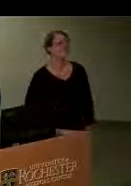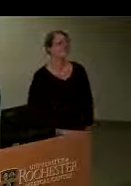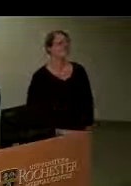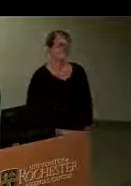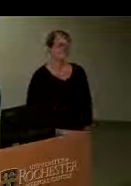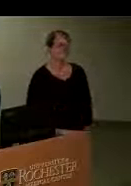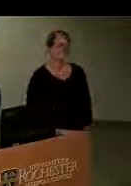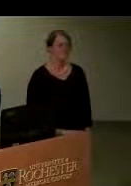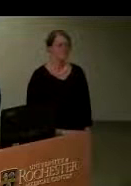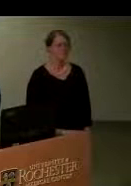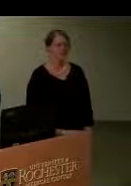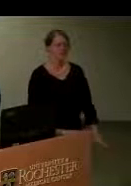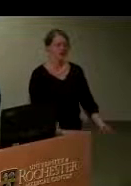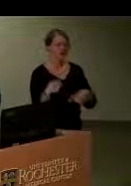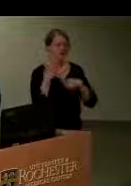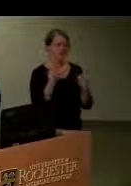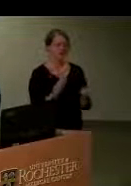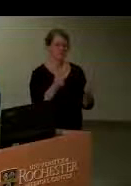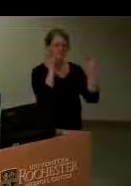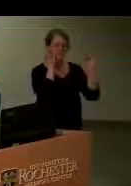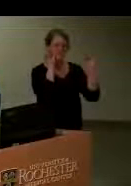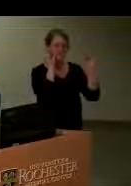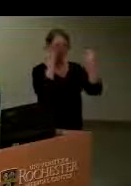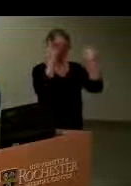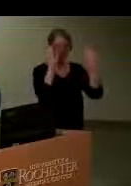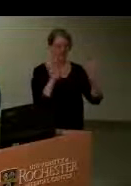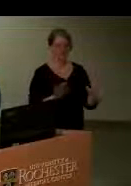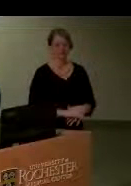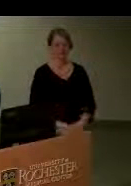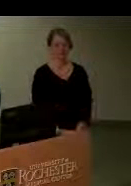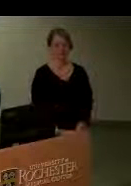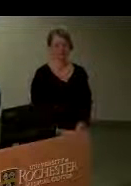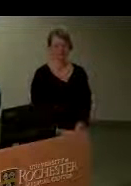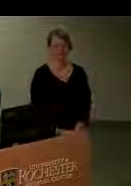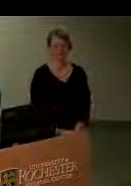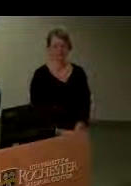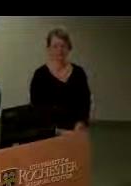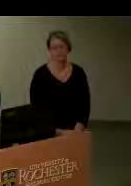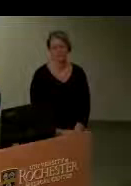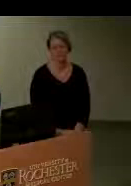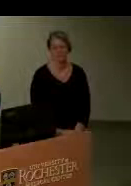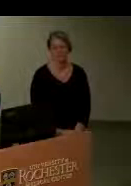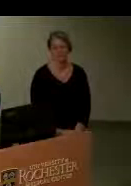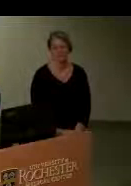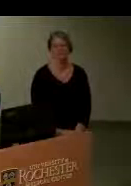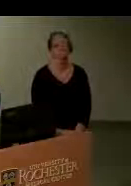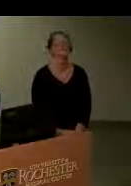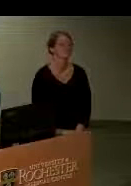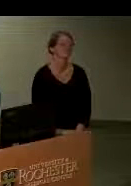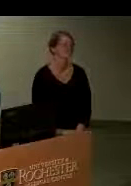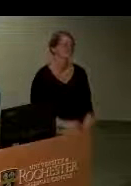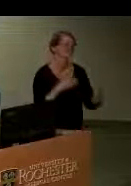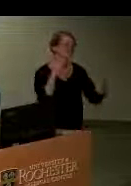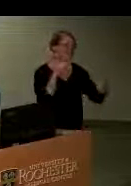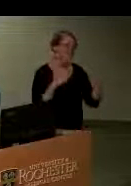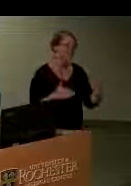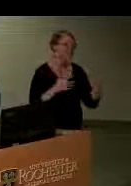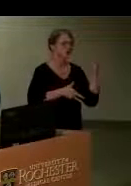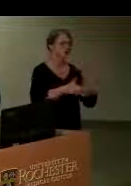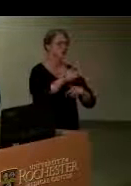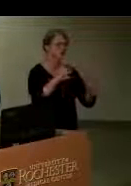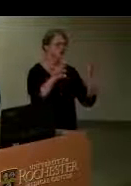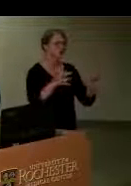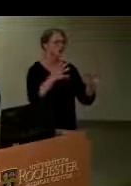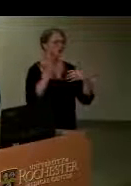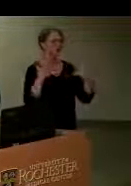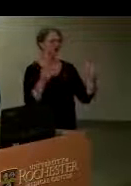been absolutely fantastic. So social determinants, I think if George Engel were alive when the